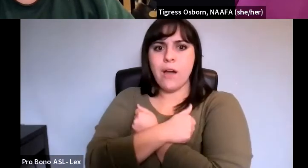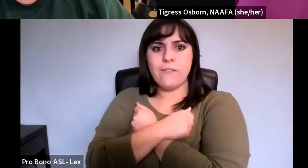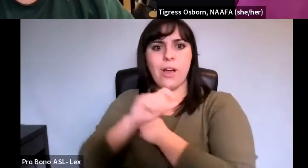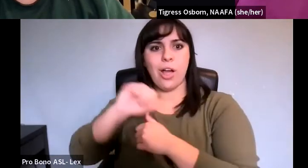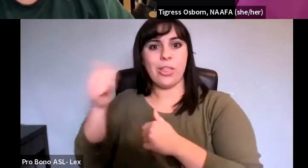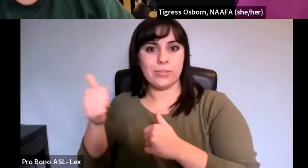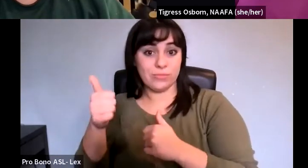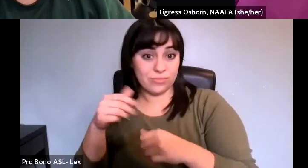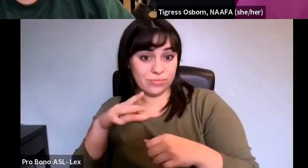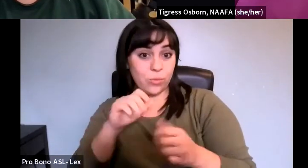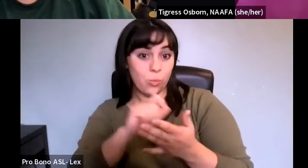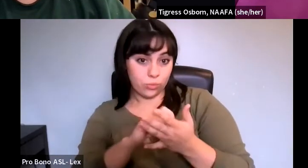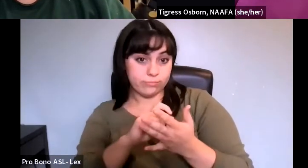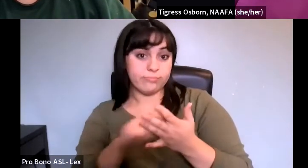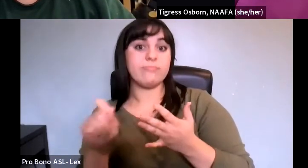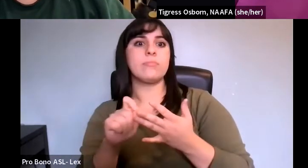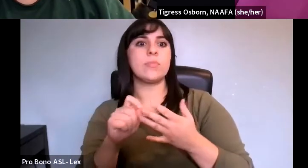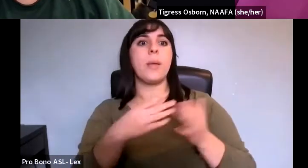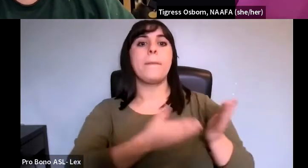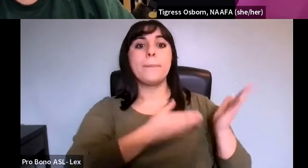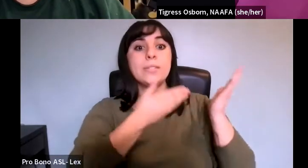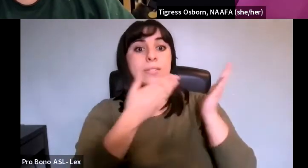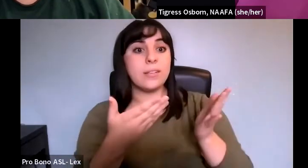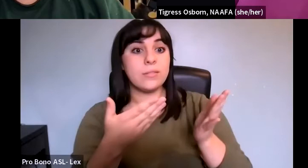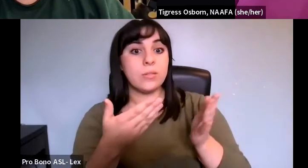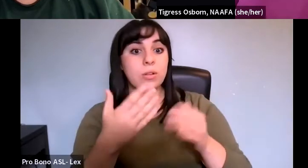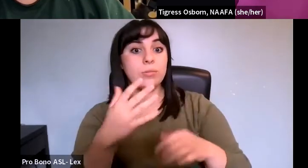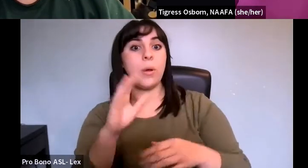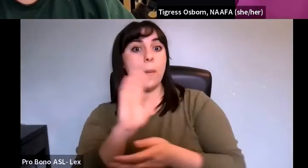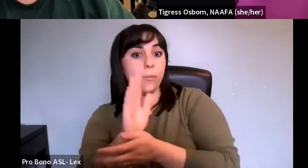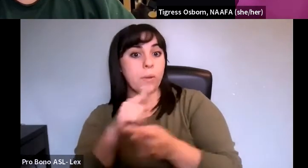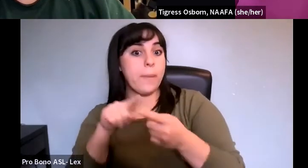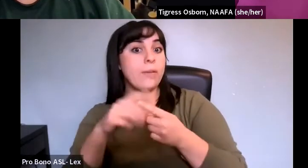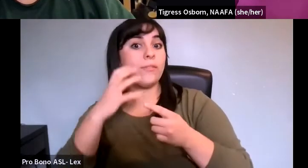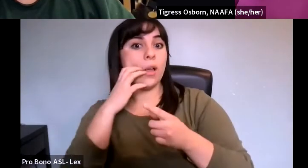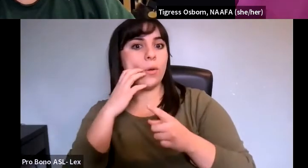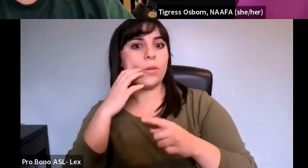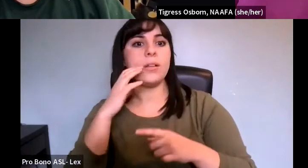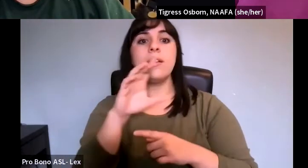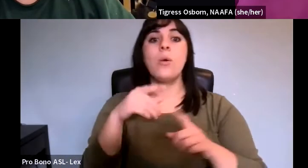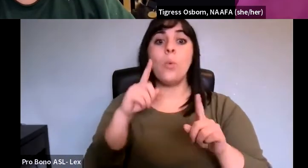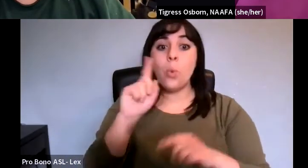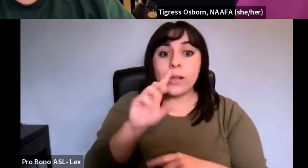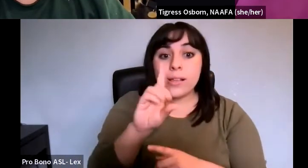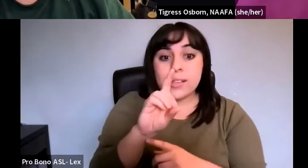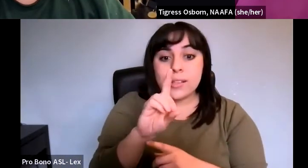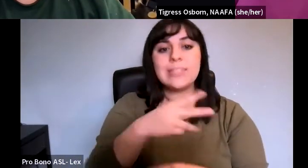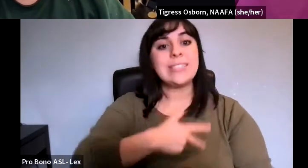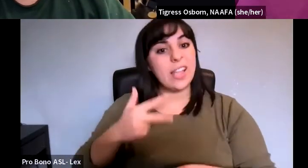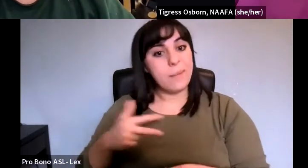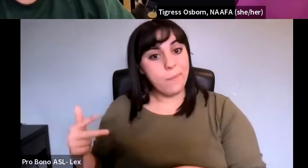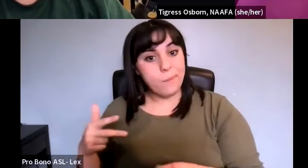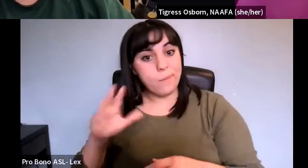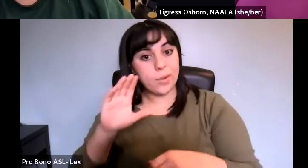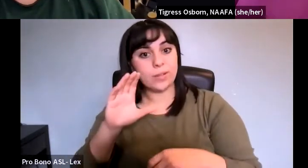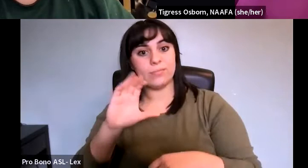in 2019. She presented a documentary on fatness for Denmark Channel DR2, and her TED